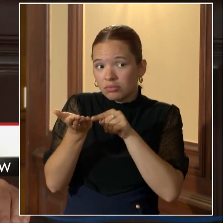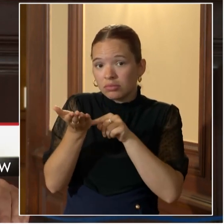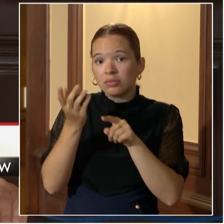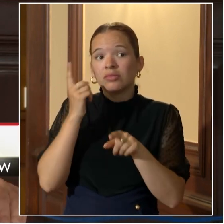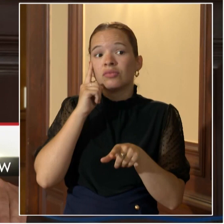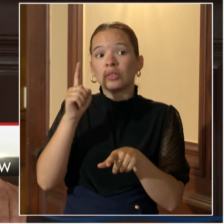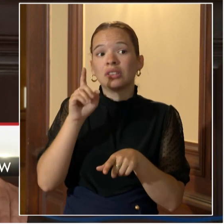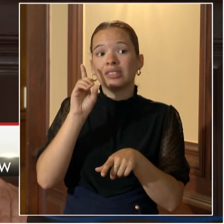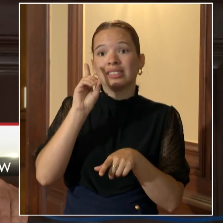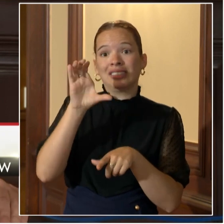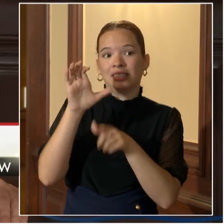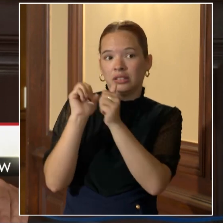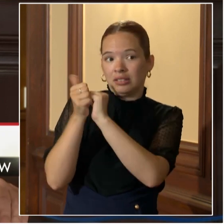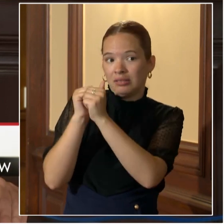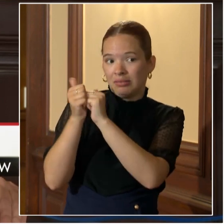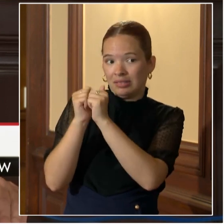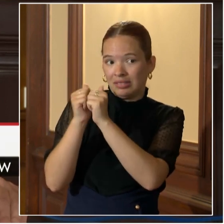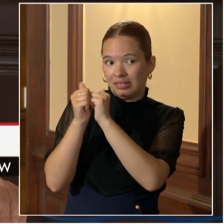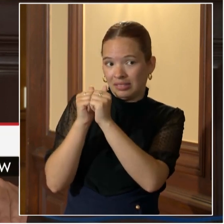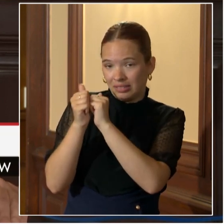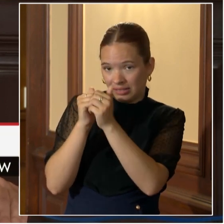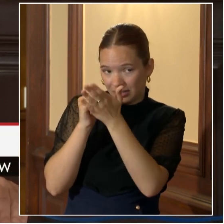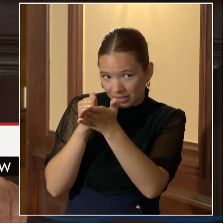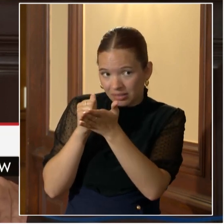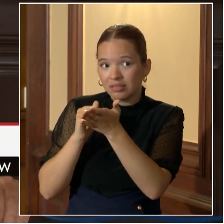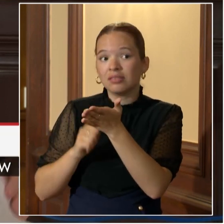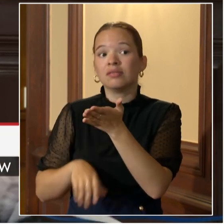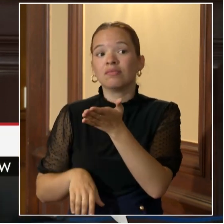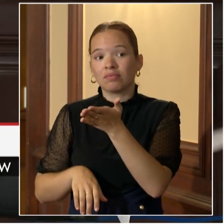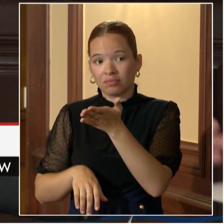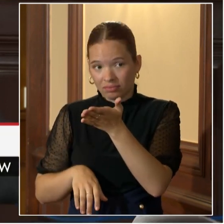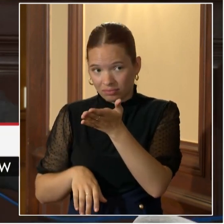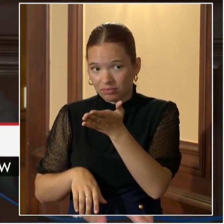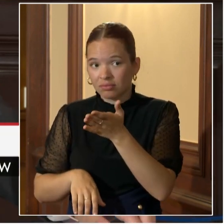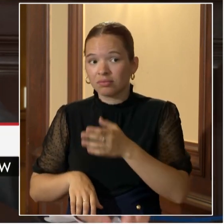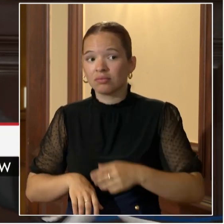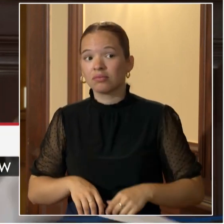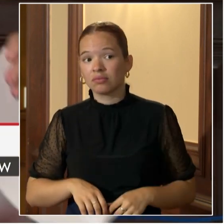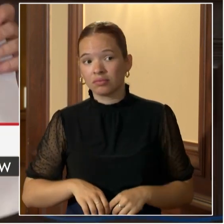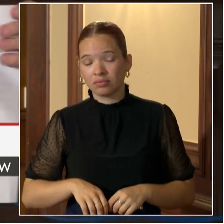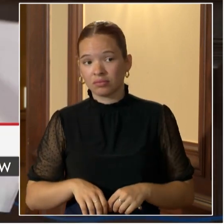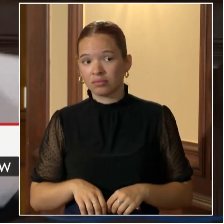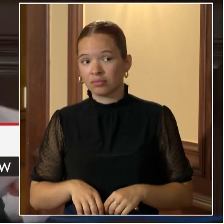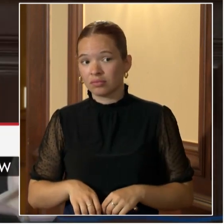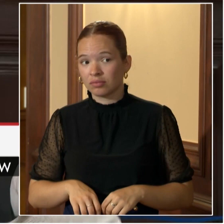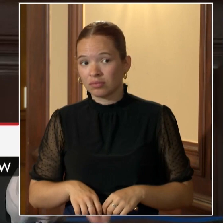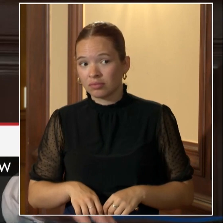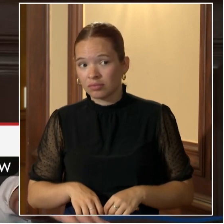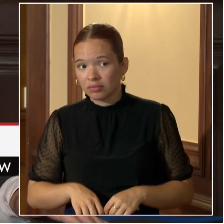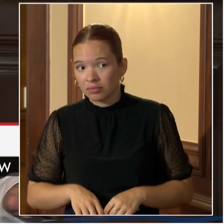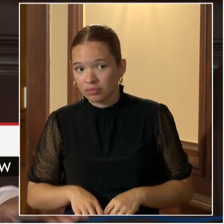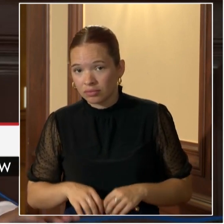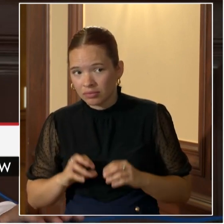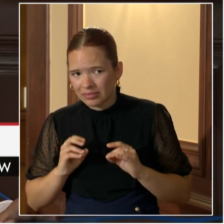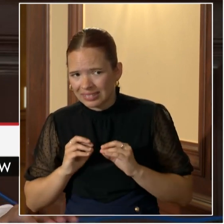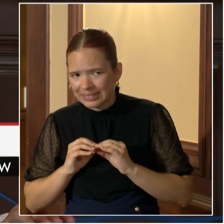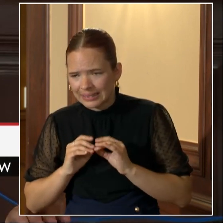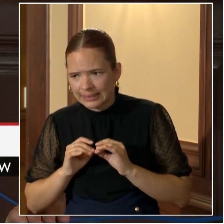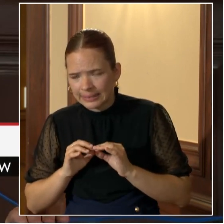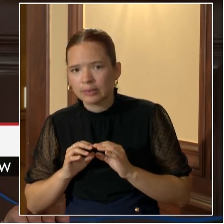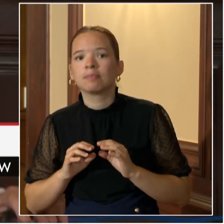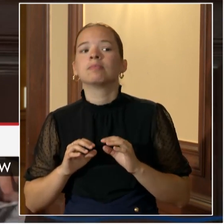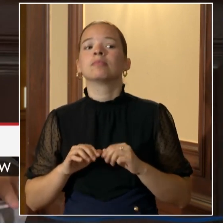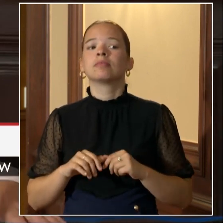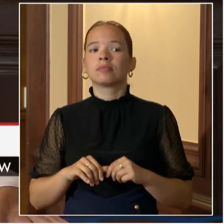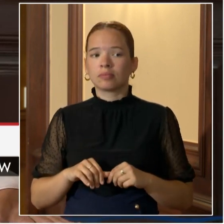Section 35B1 of the New Columbia Statehood Initiatives and Omnibus Reform Amendment Act. An additional request was not